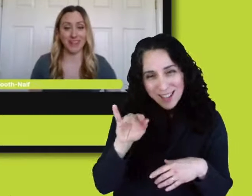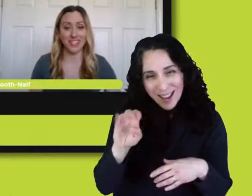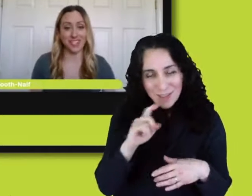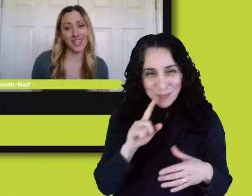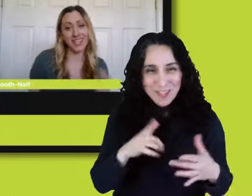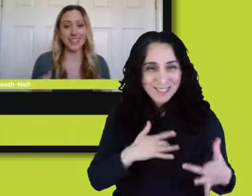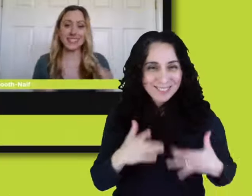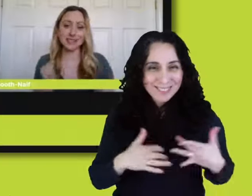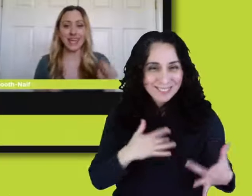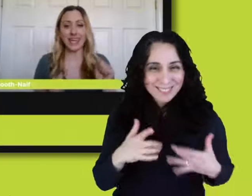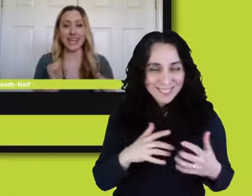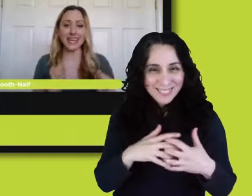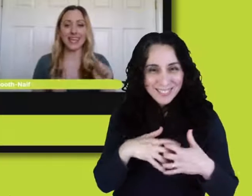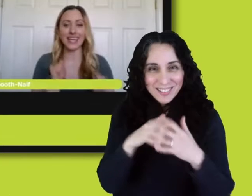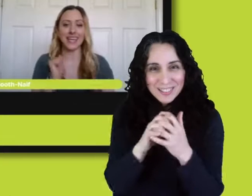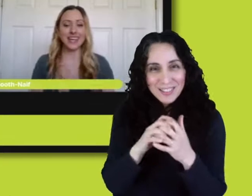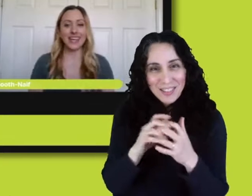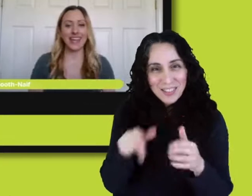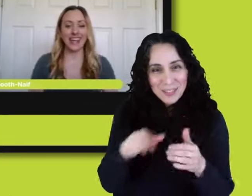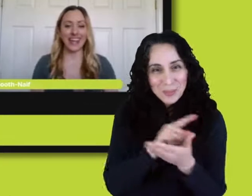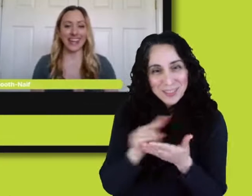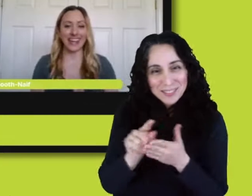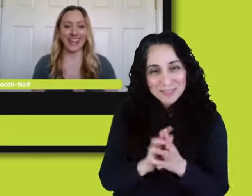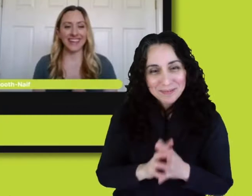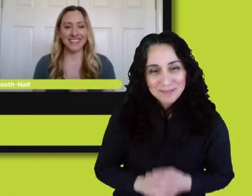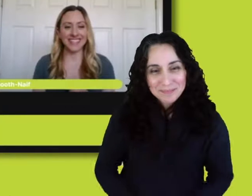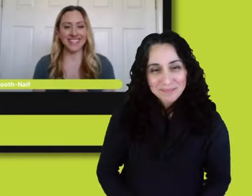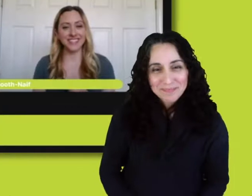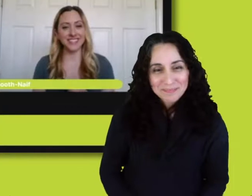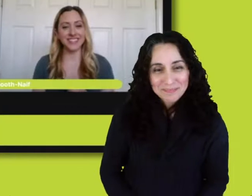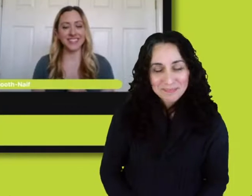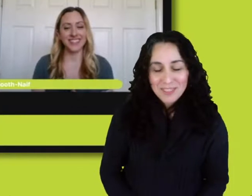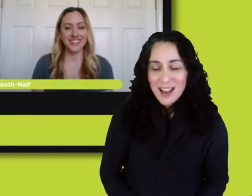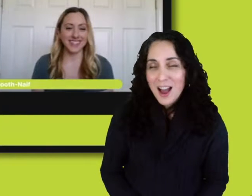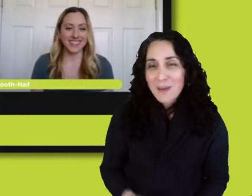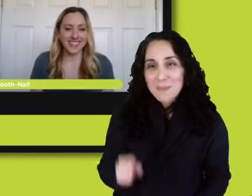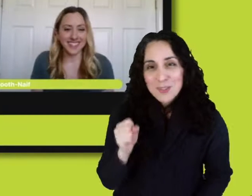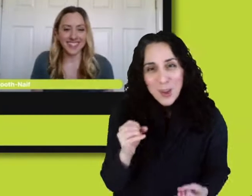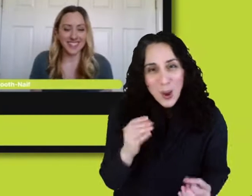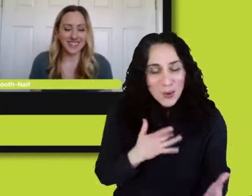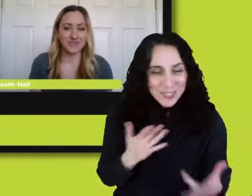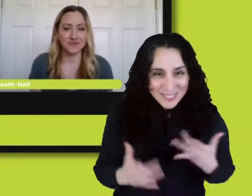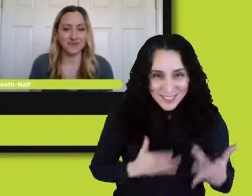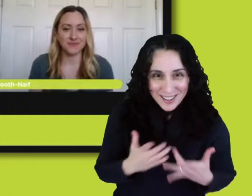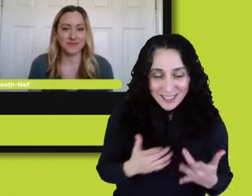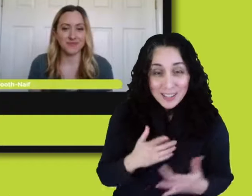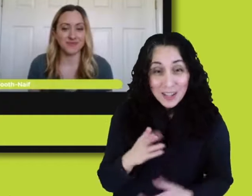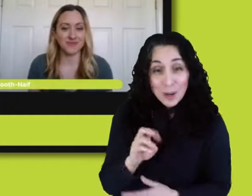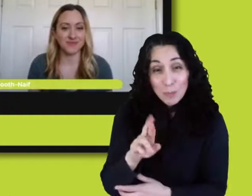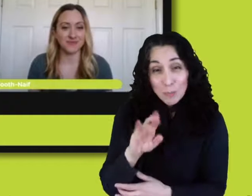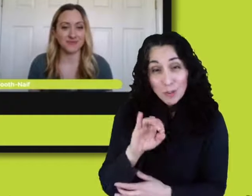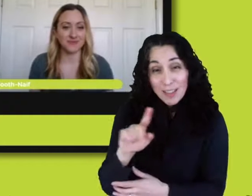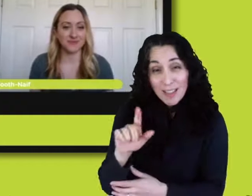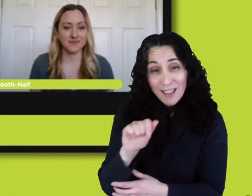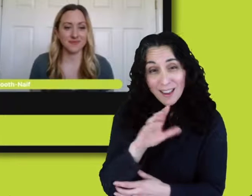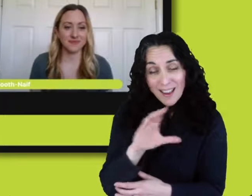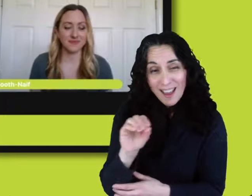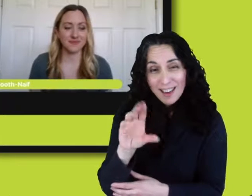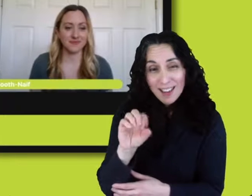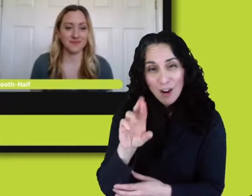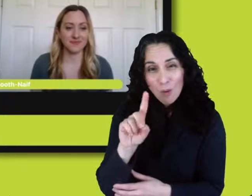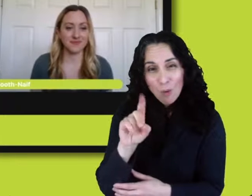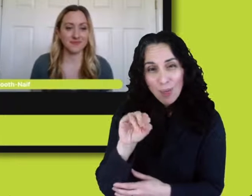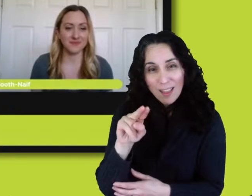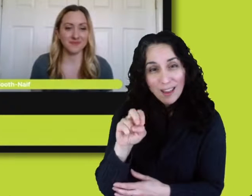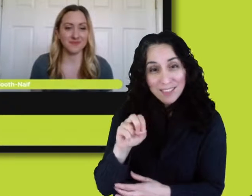which is going to be launching this week. I'm so excited. For anyone who may not know, actually, Briella